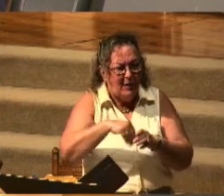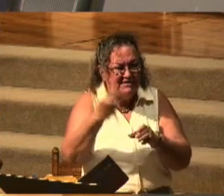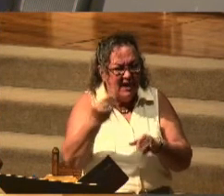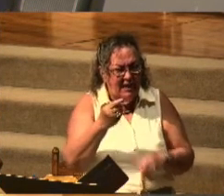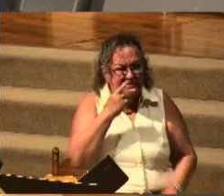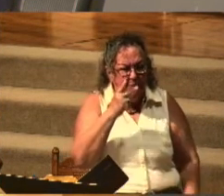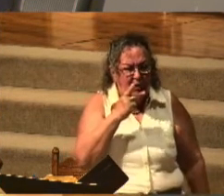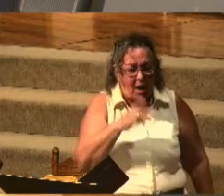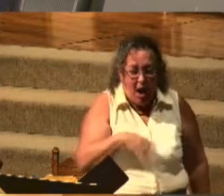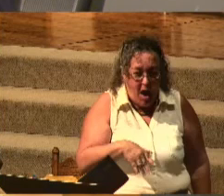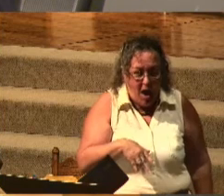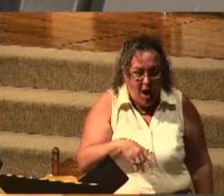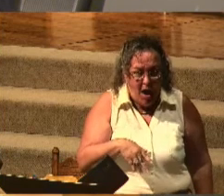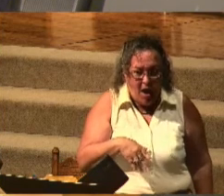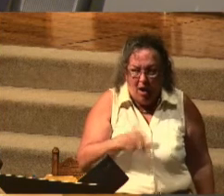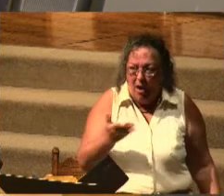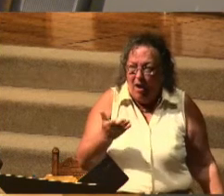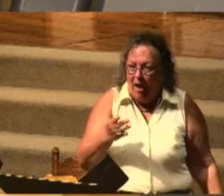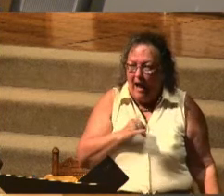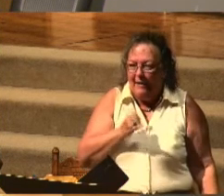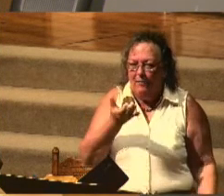I wasn't a smoker. I said, where's the beer?